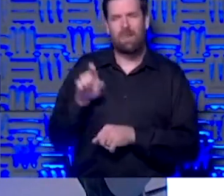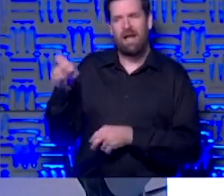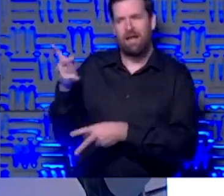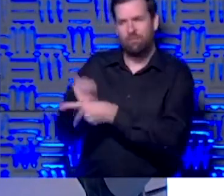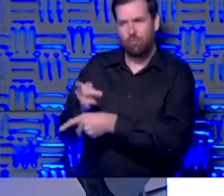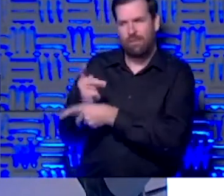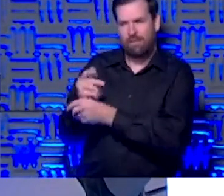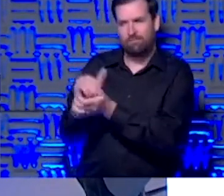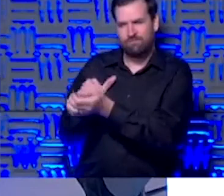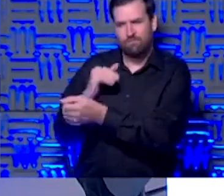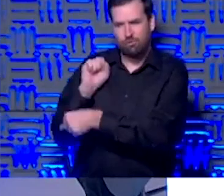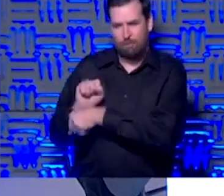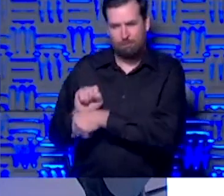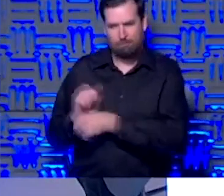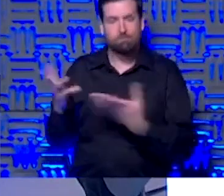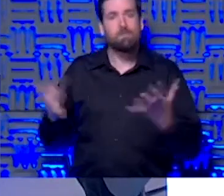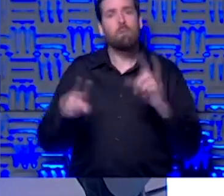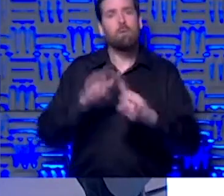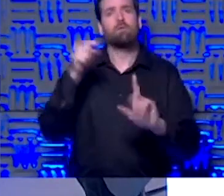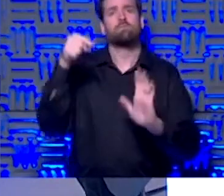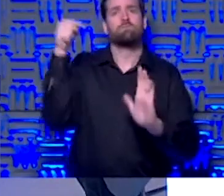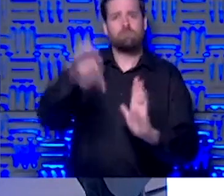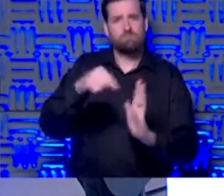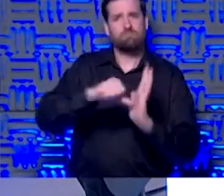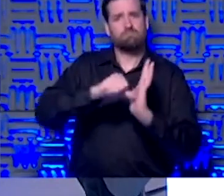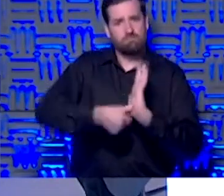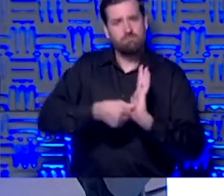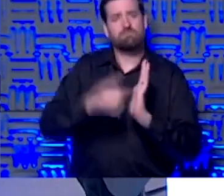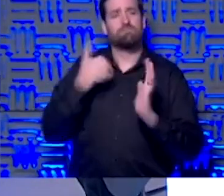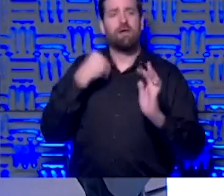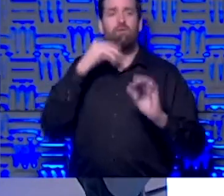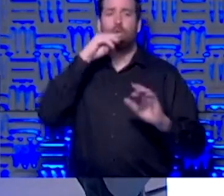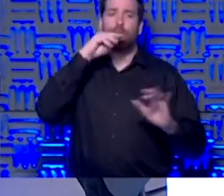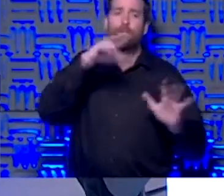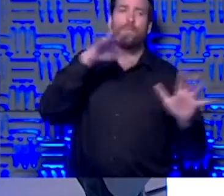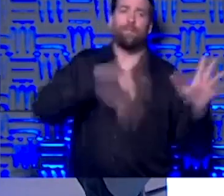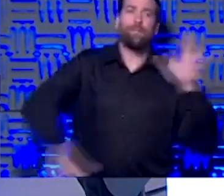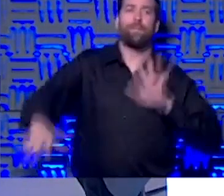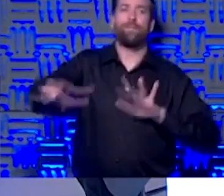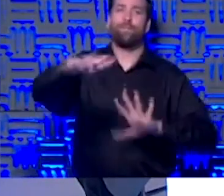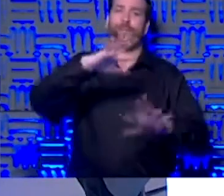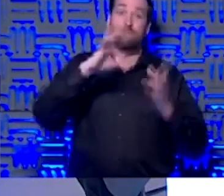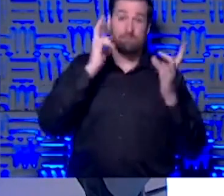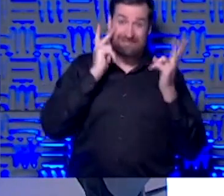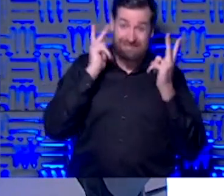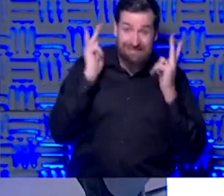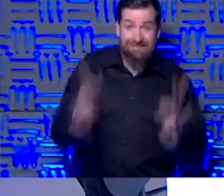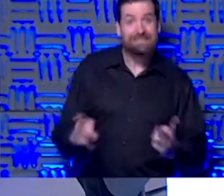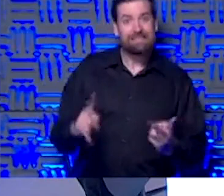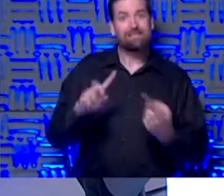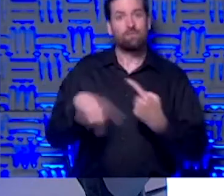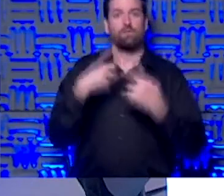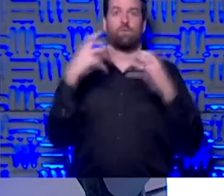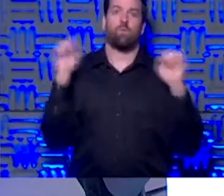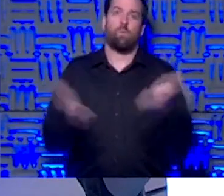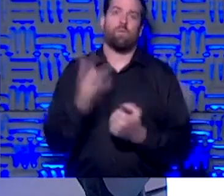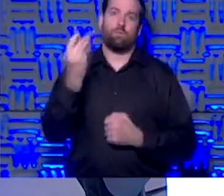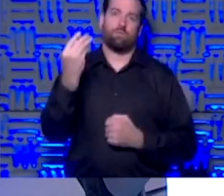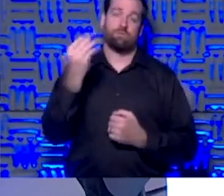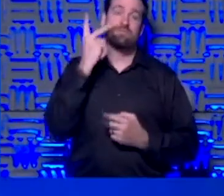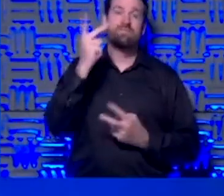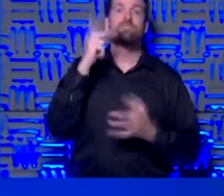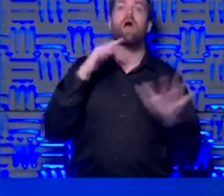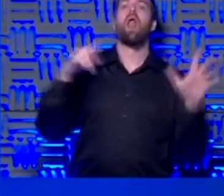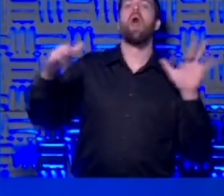job. Yeah. So, but it does make a point. We have a breath cloud, and when you go out in cold air, you can see it, and it's all around you, and you can see how far